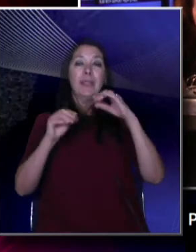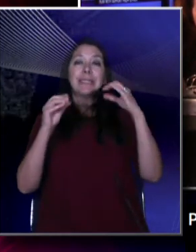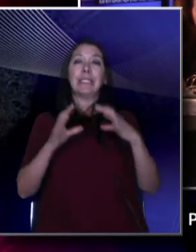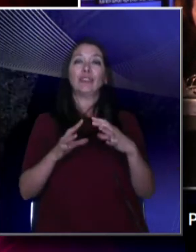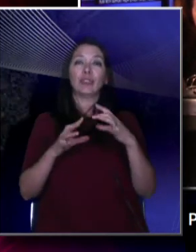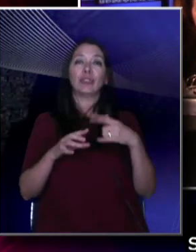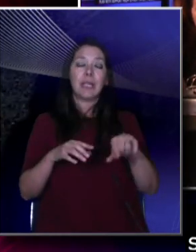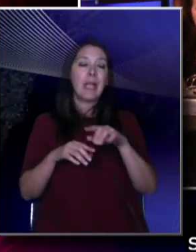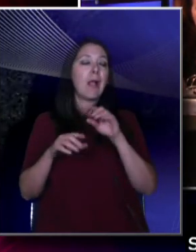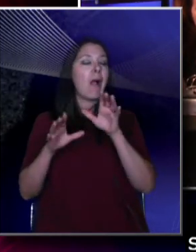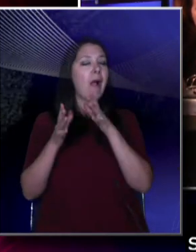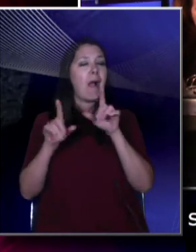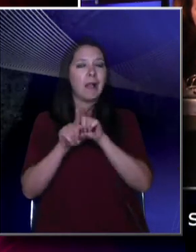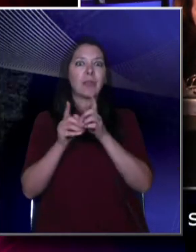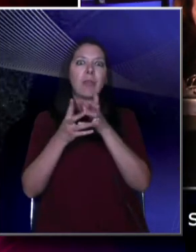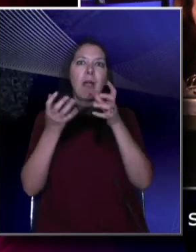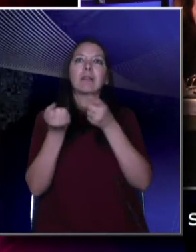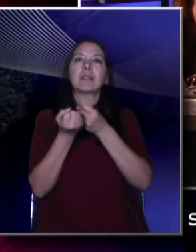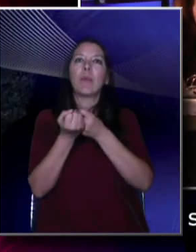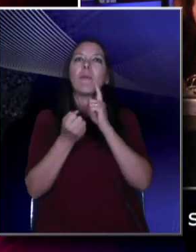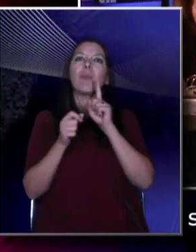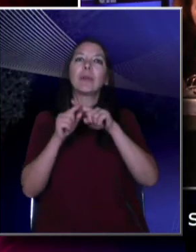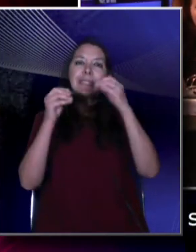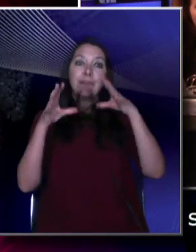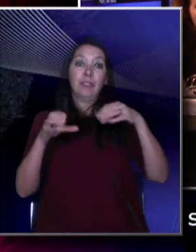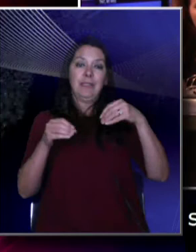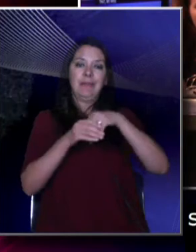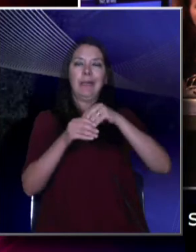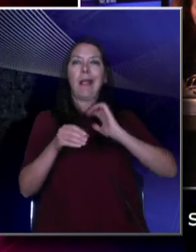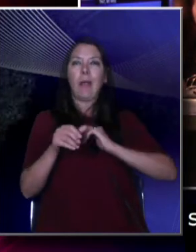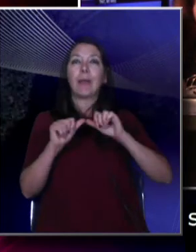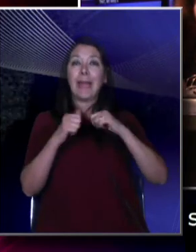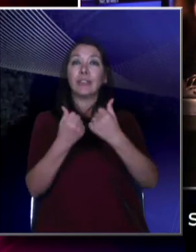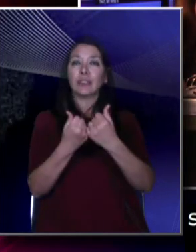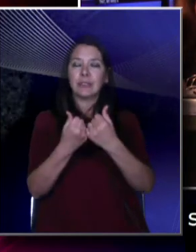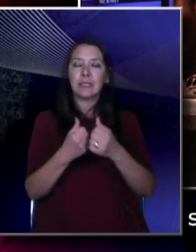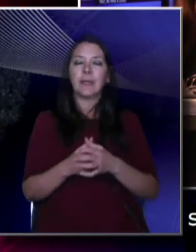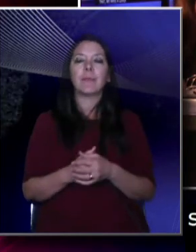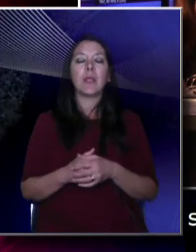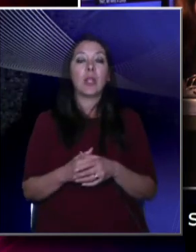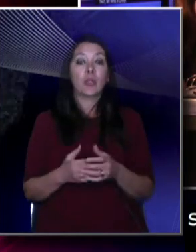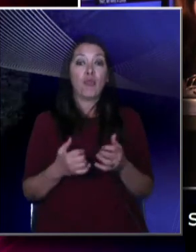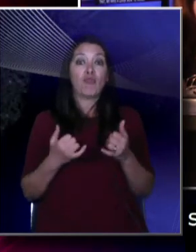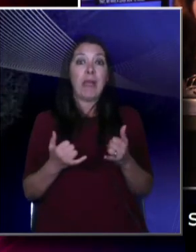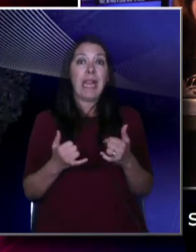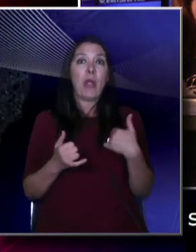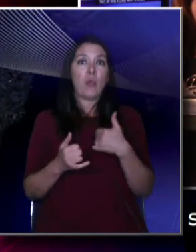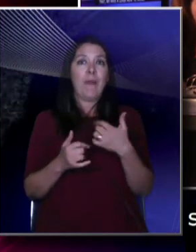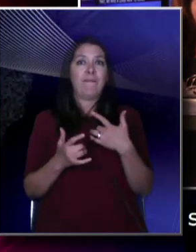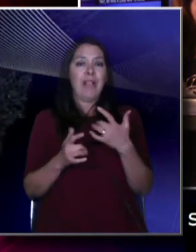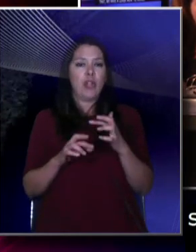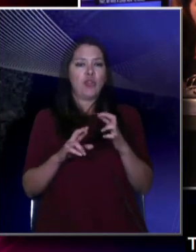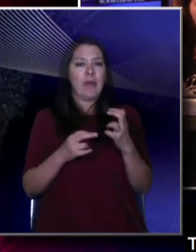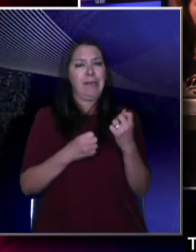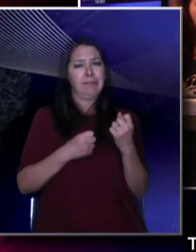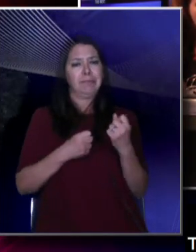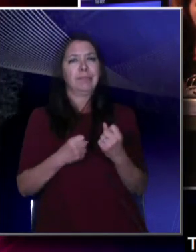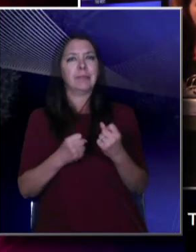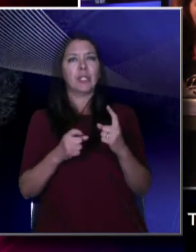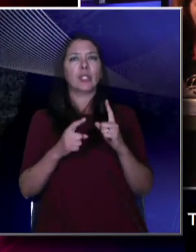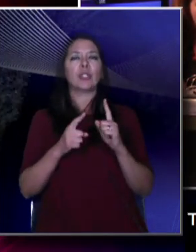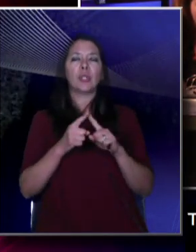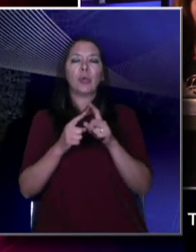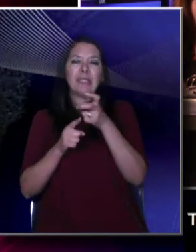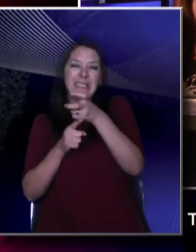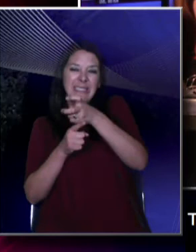with that, we have a lever now to really push this to the next level. And how do we